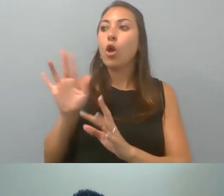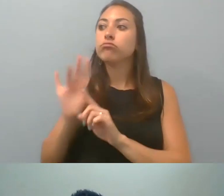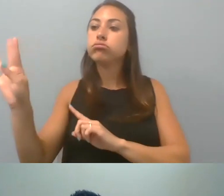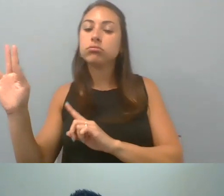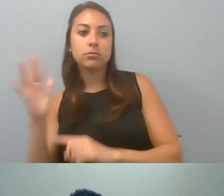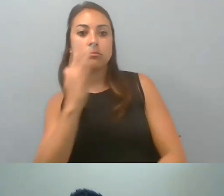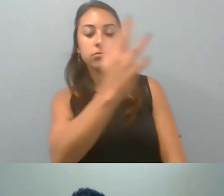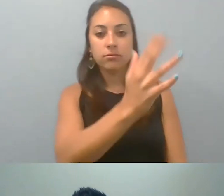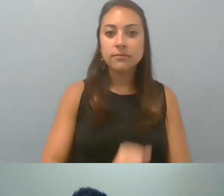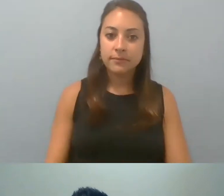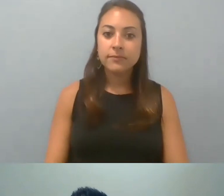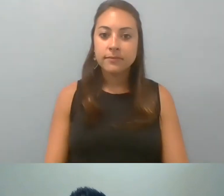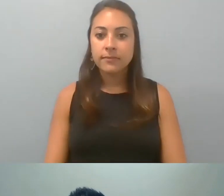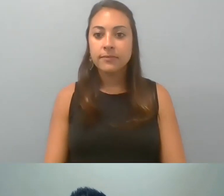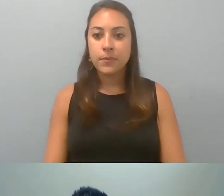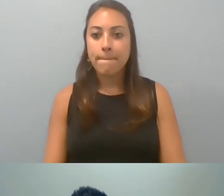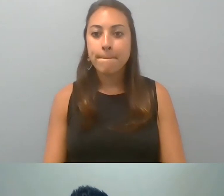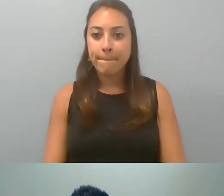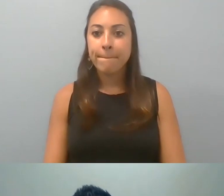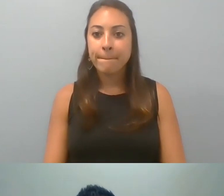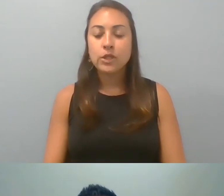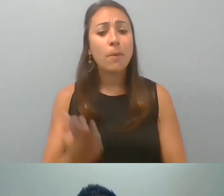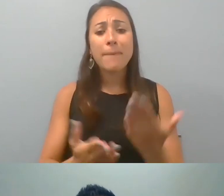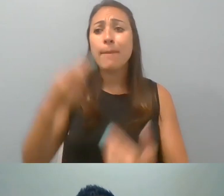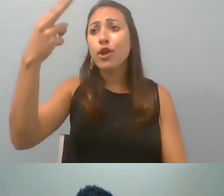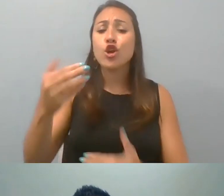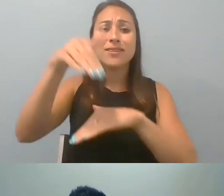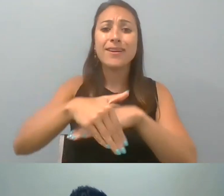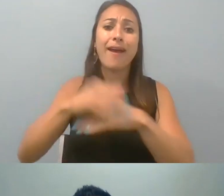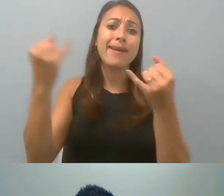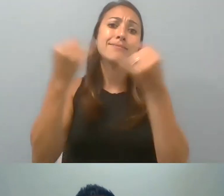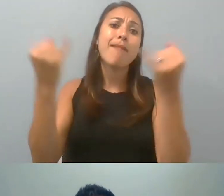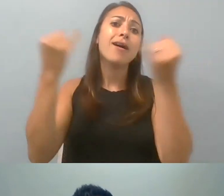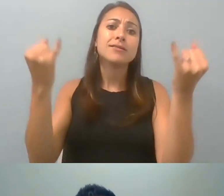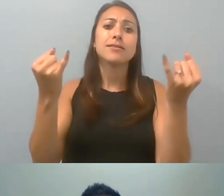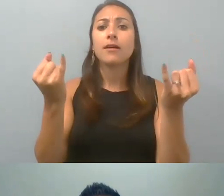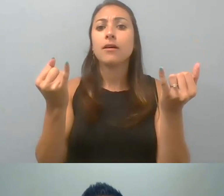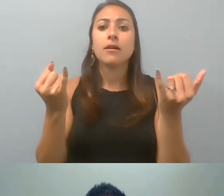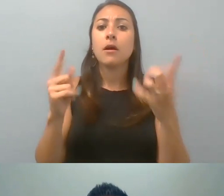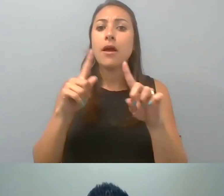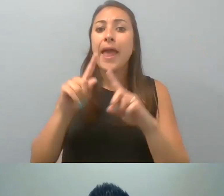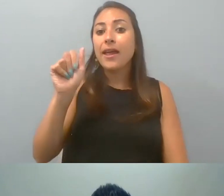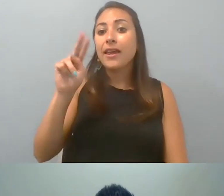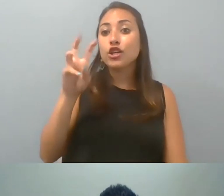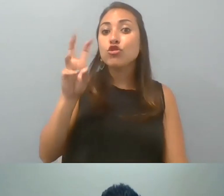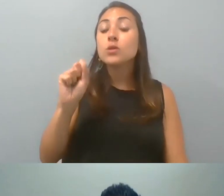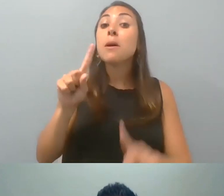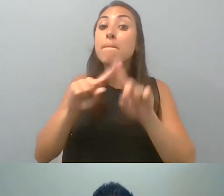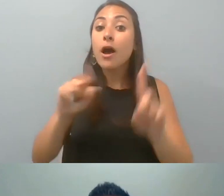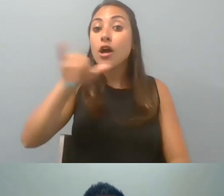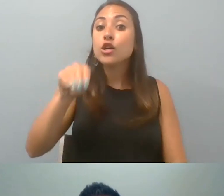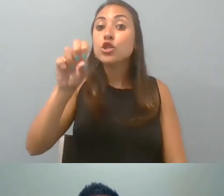want the make your own pasta bowl at Andrew's, but, you know, Josiahs is doing a